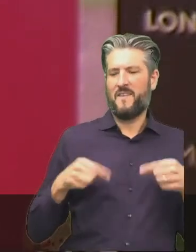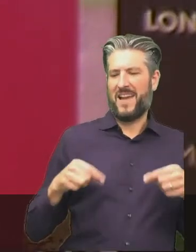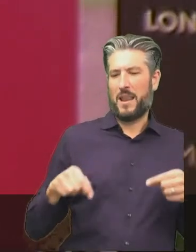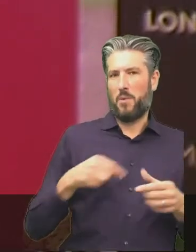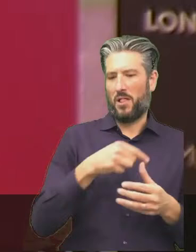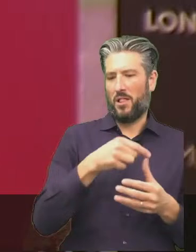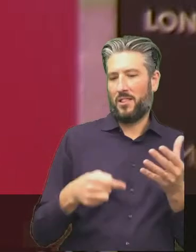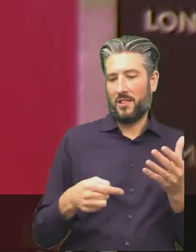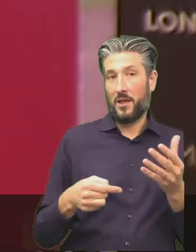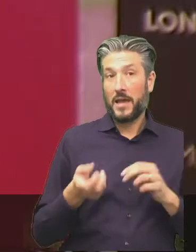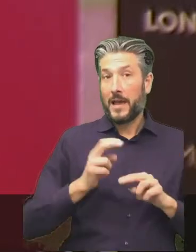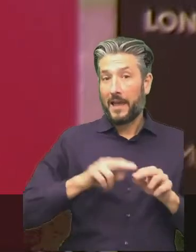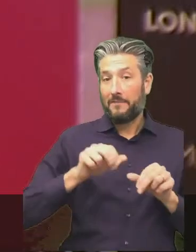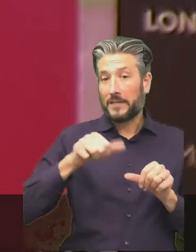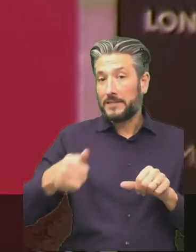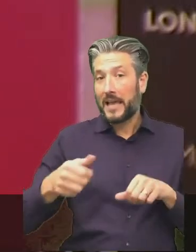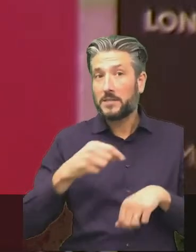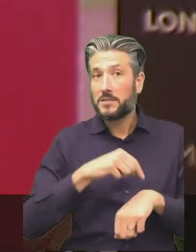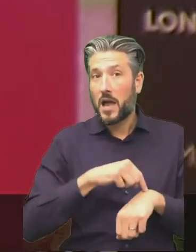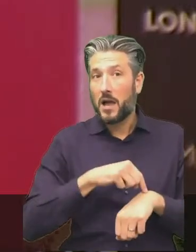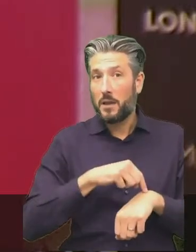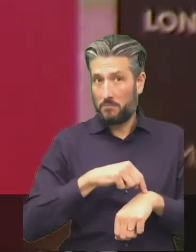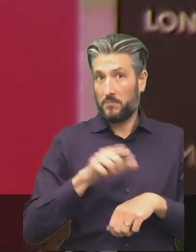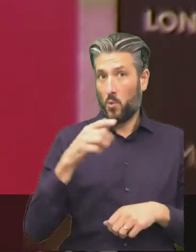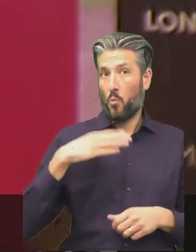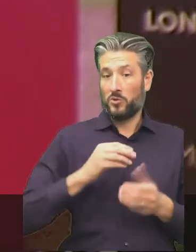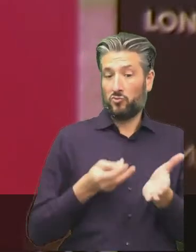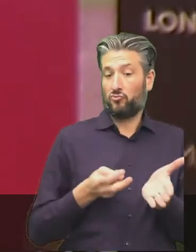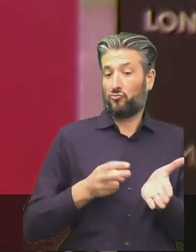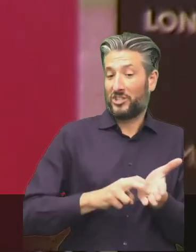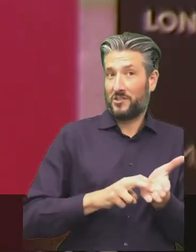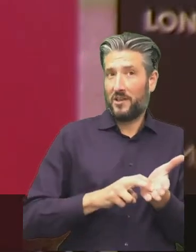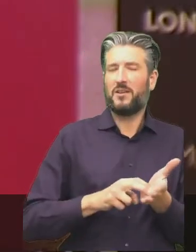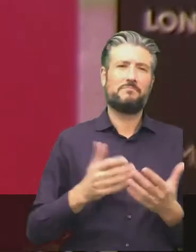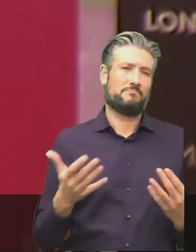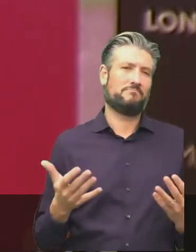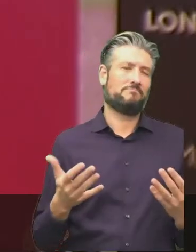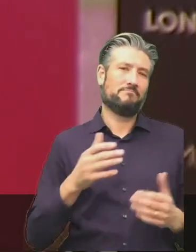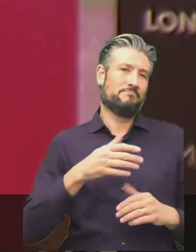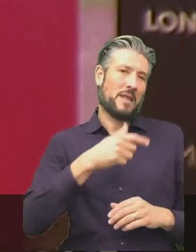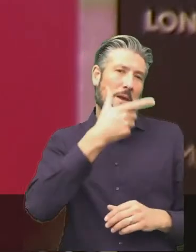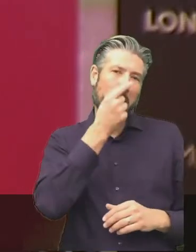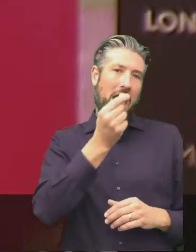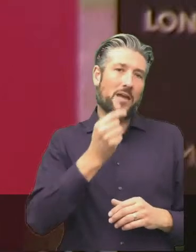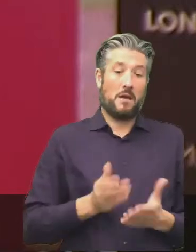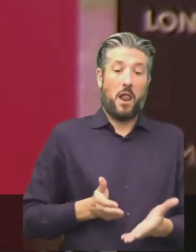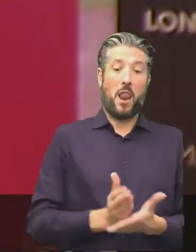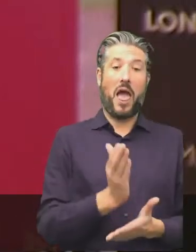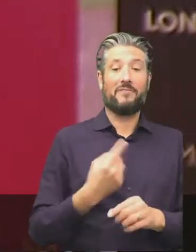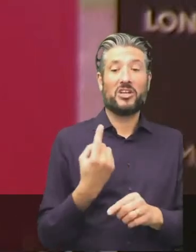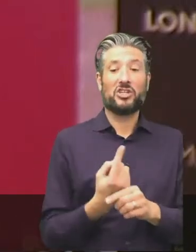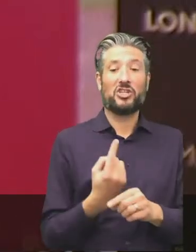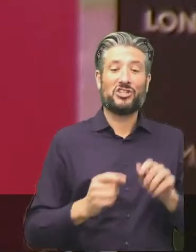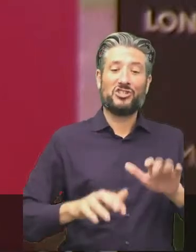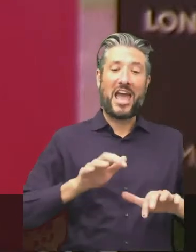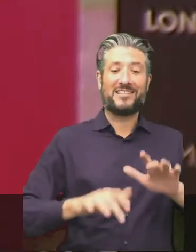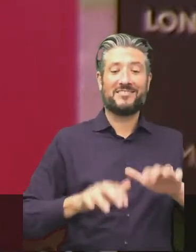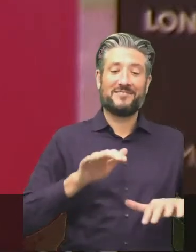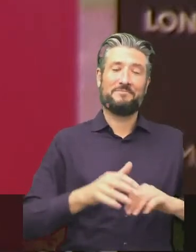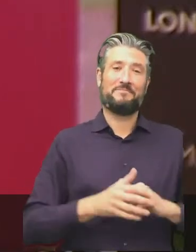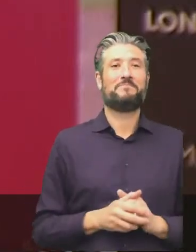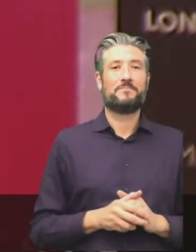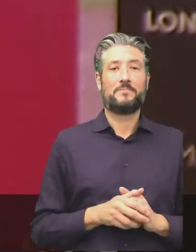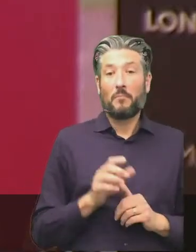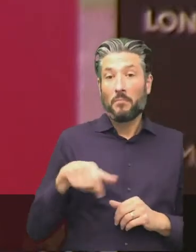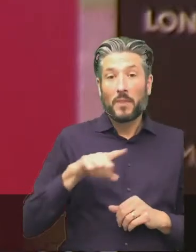watching and wish to use the live chat. For those of you who have pre-registered and want to use the chat